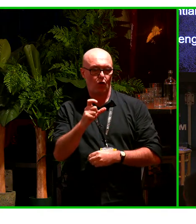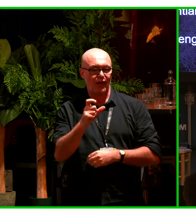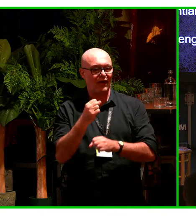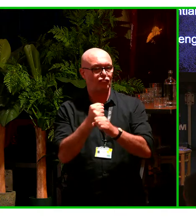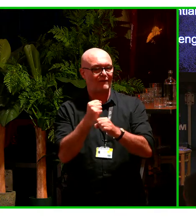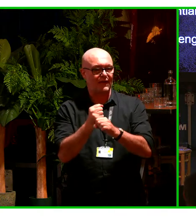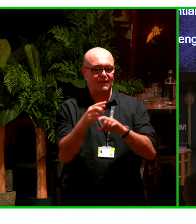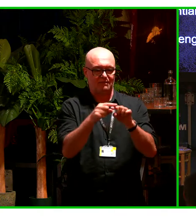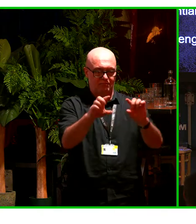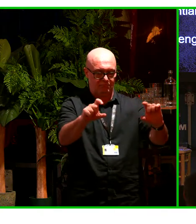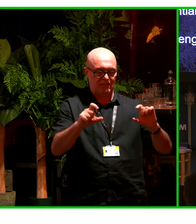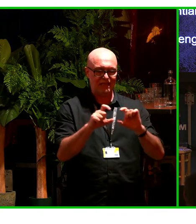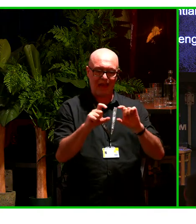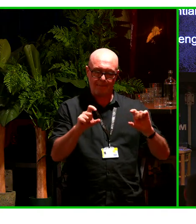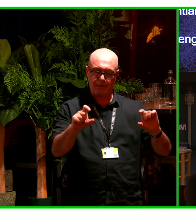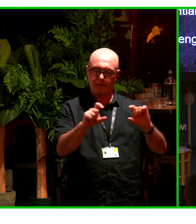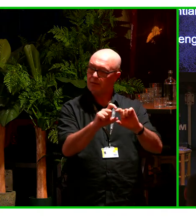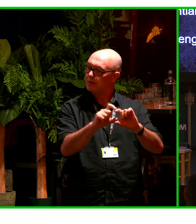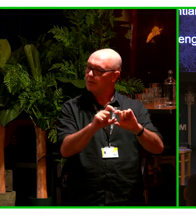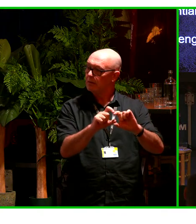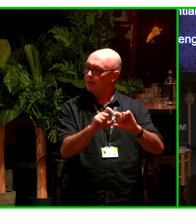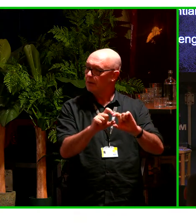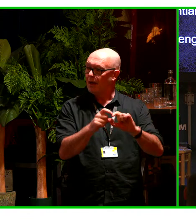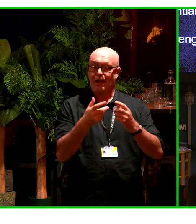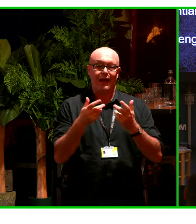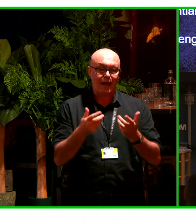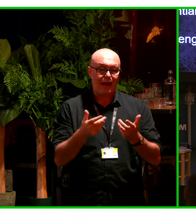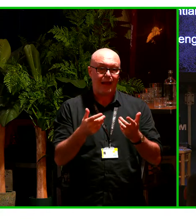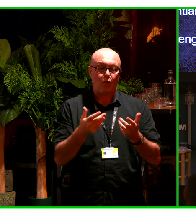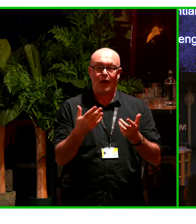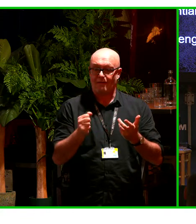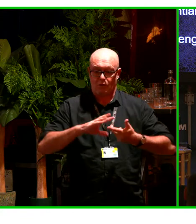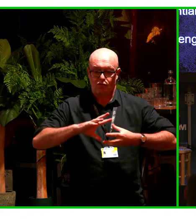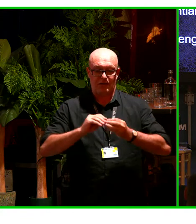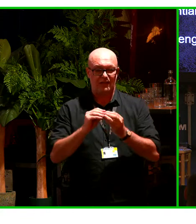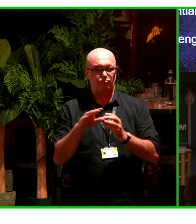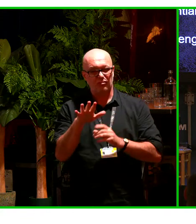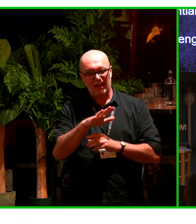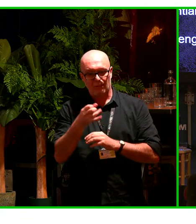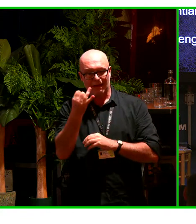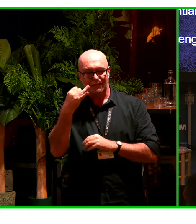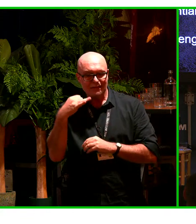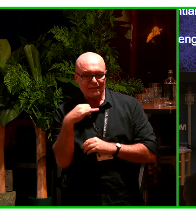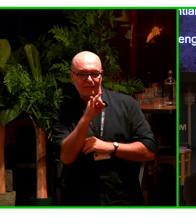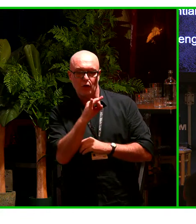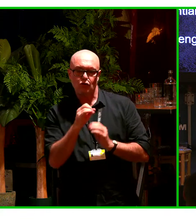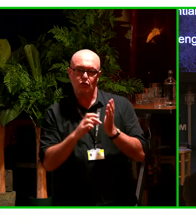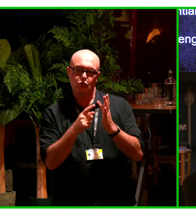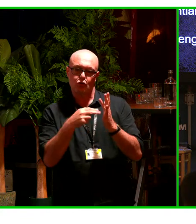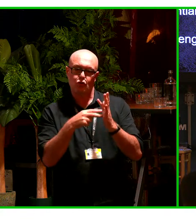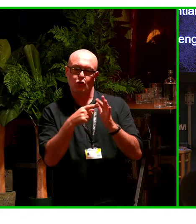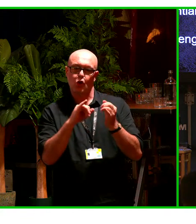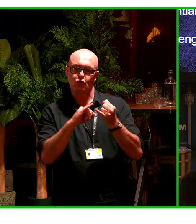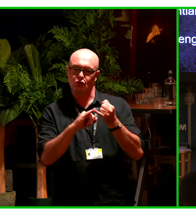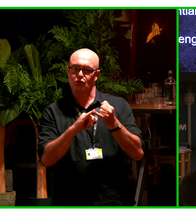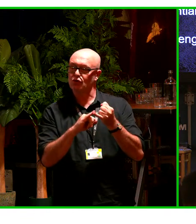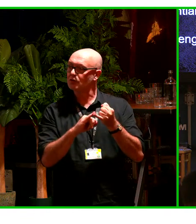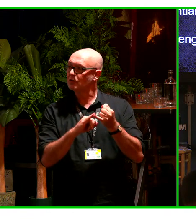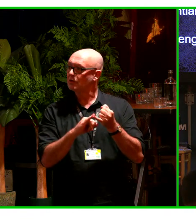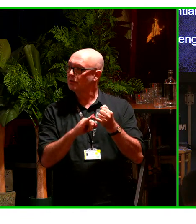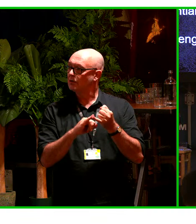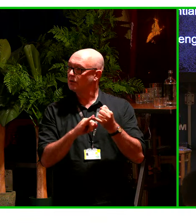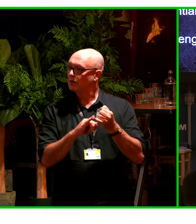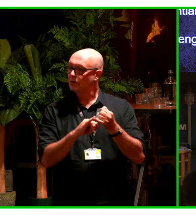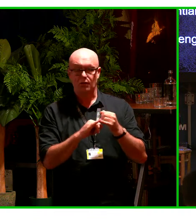we've laid around about 700 tons of the material. And would you believe it, there's one right there. So just behind